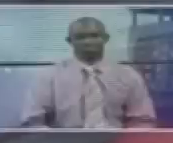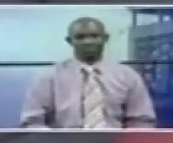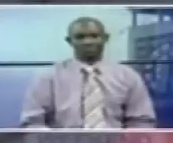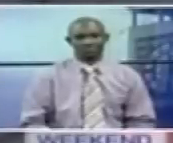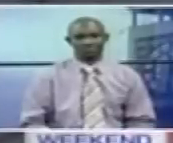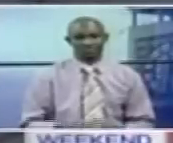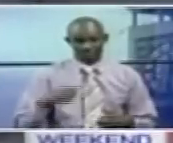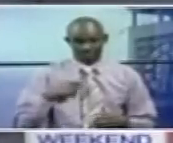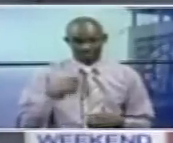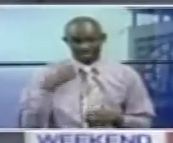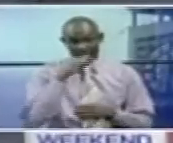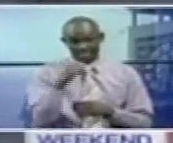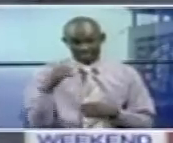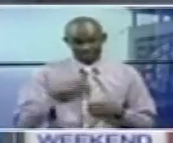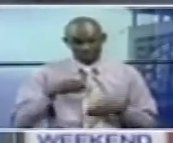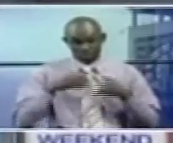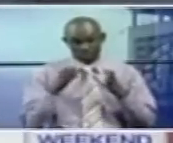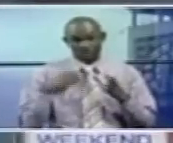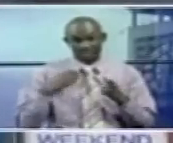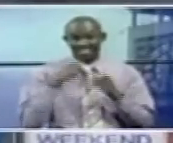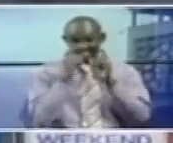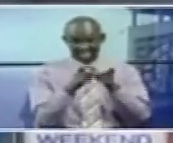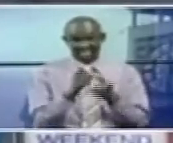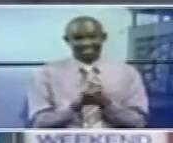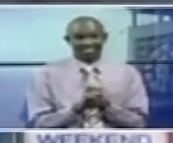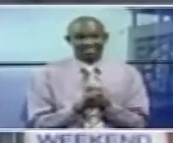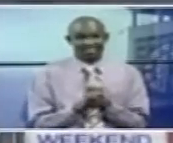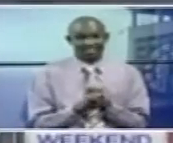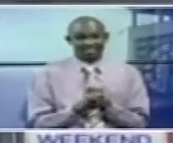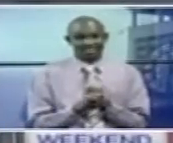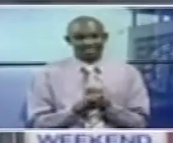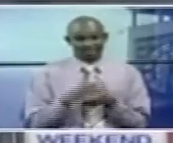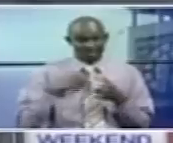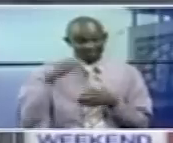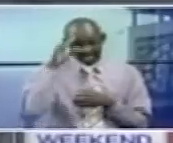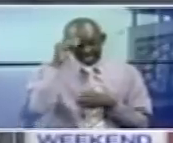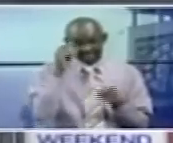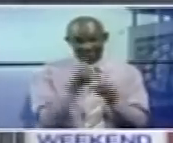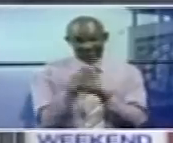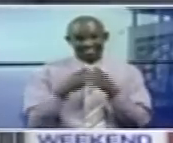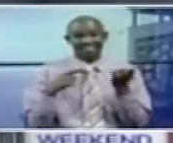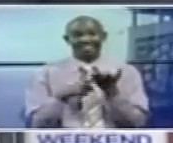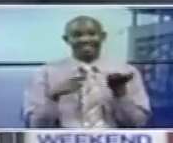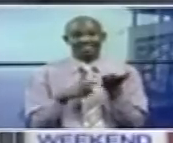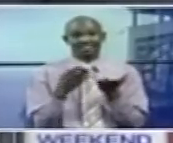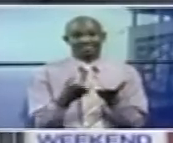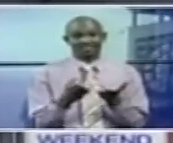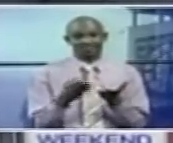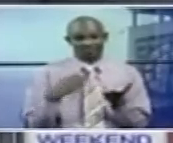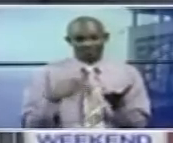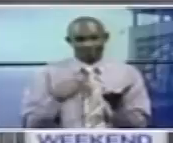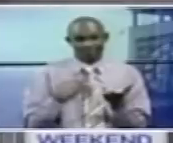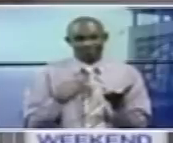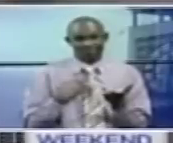I'm a self-taught artist. I was born with the talent, but I've learned the different techniques through friends and through other